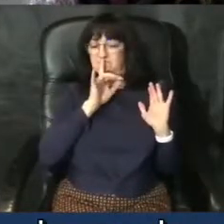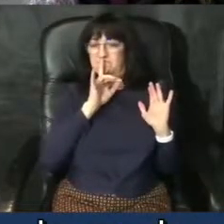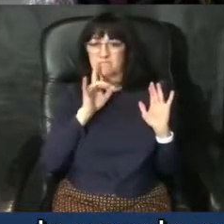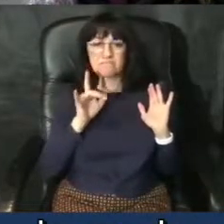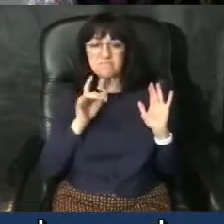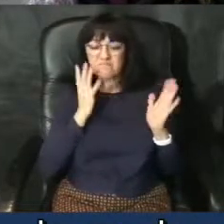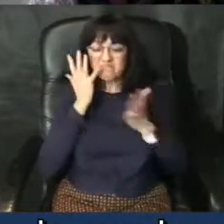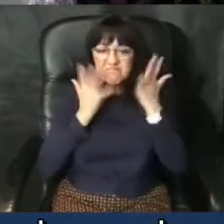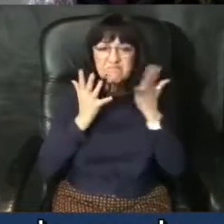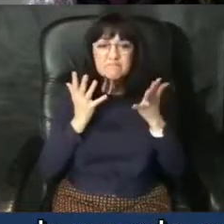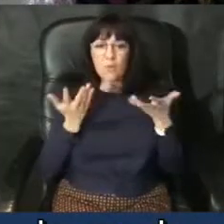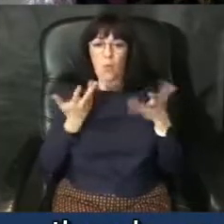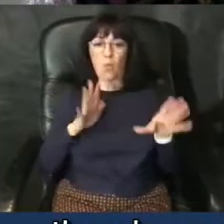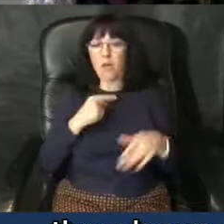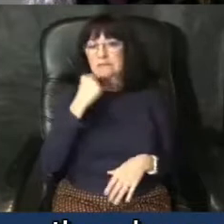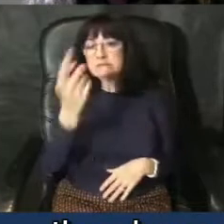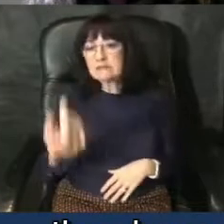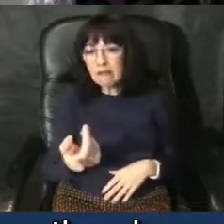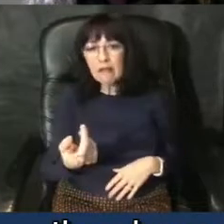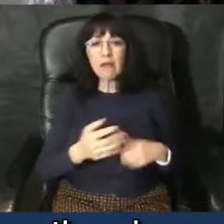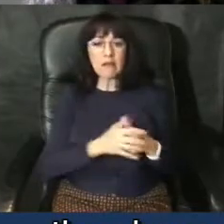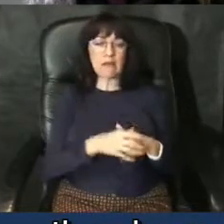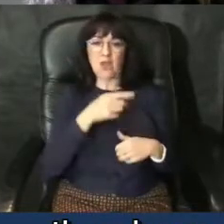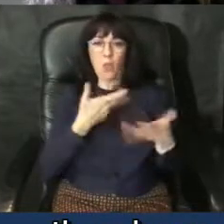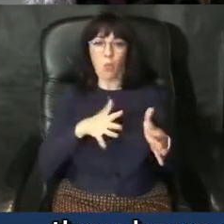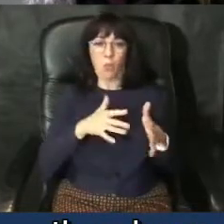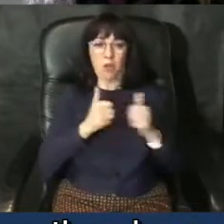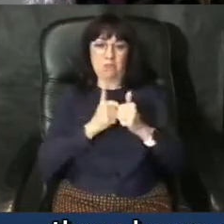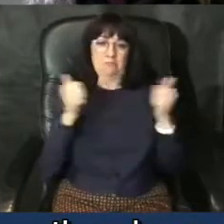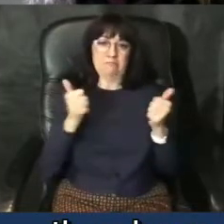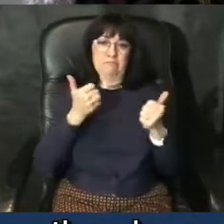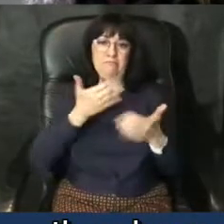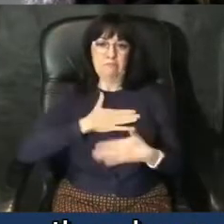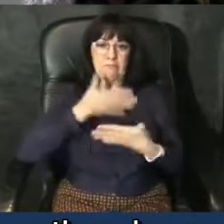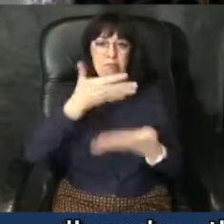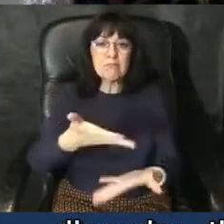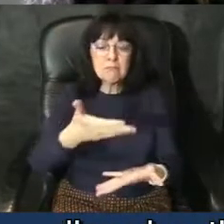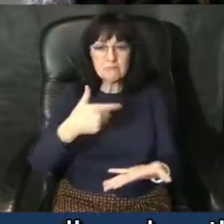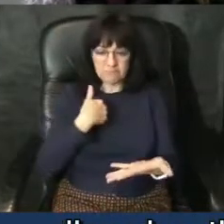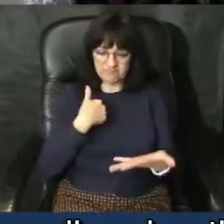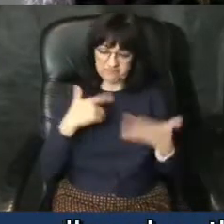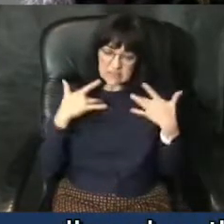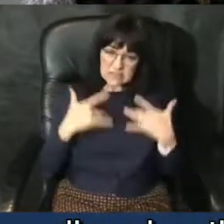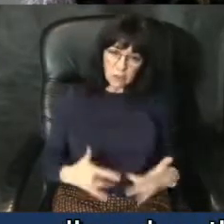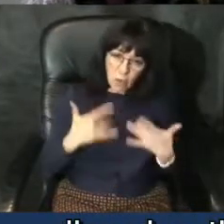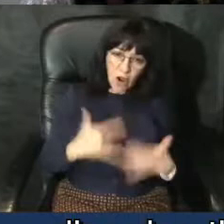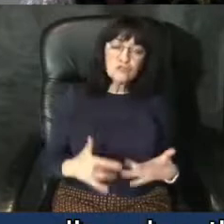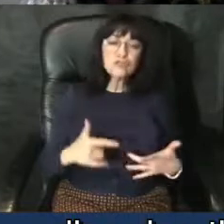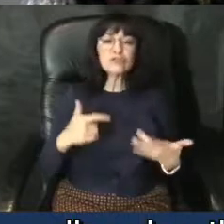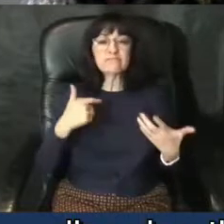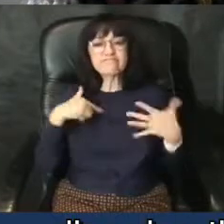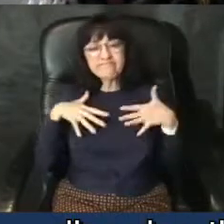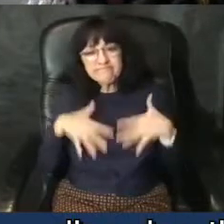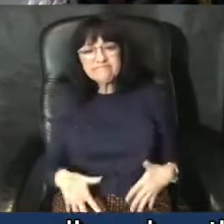embarrassed. They don't want to admit that perhaps they have depression, anxiety, bipolar disease, schizoid affective disorder. There is a stigma.